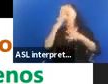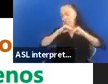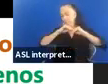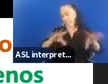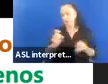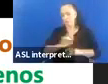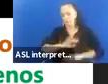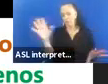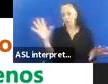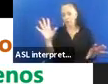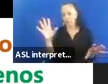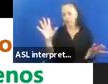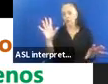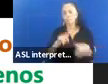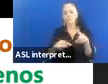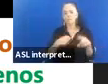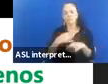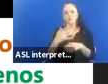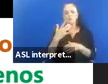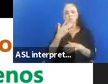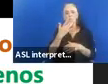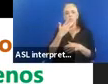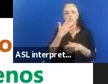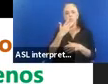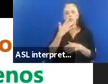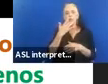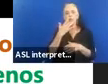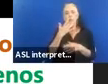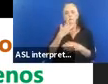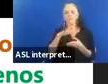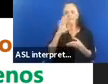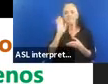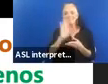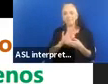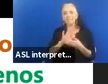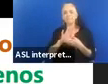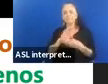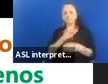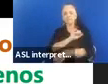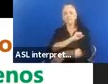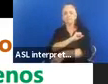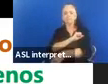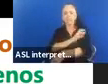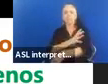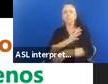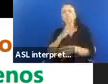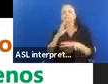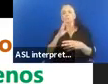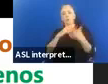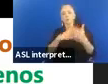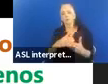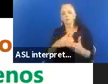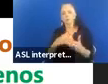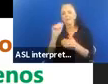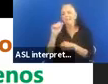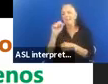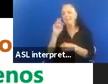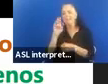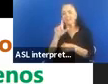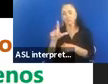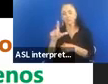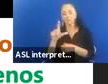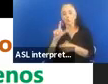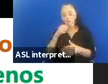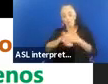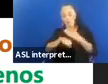organisms, I prefer the less energy-intensive process of asexual reproduction, but on the rare occasion, I